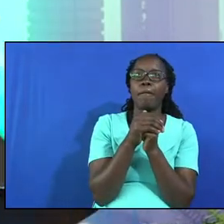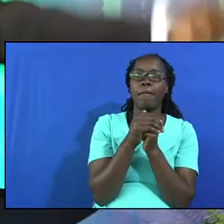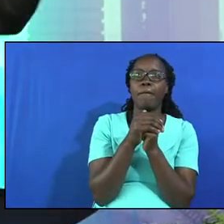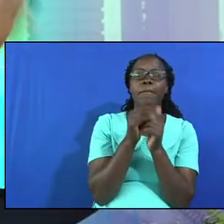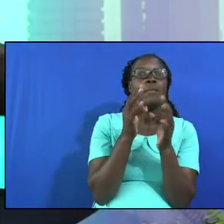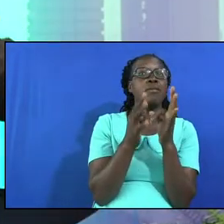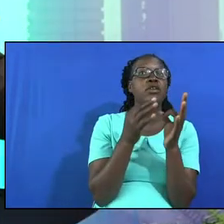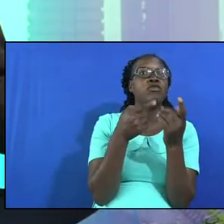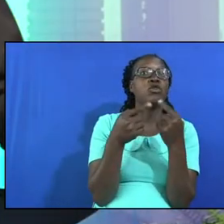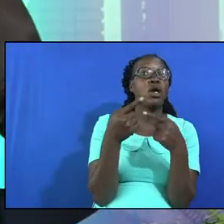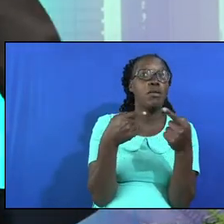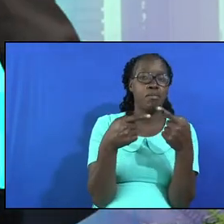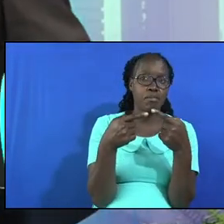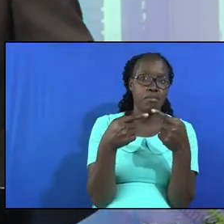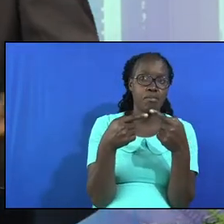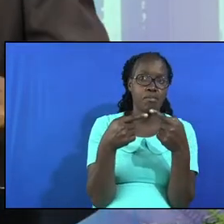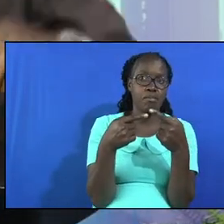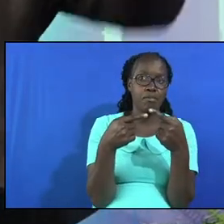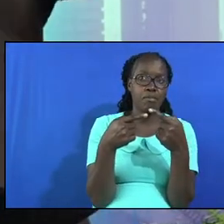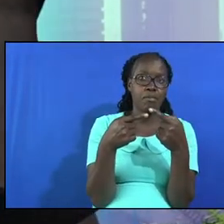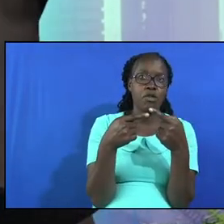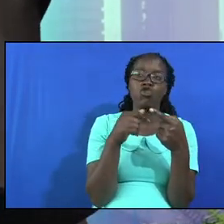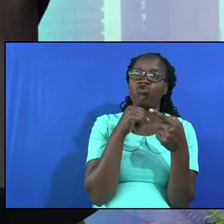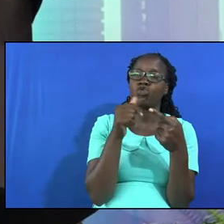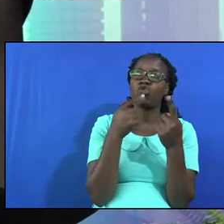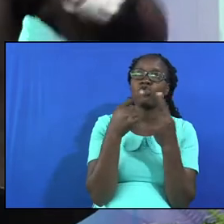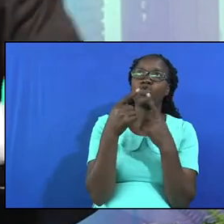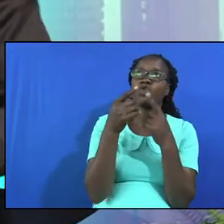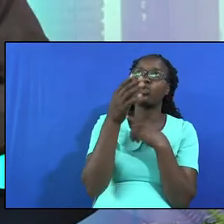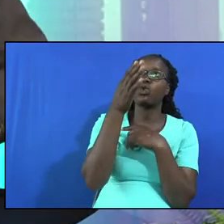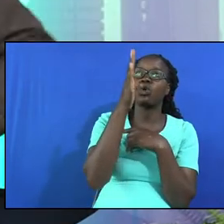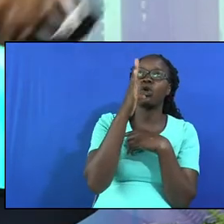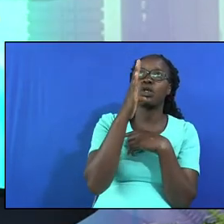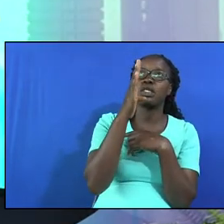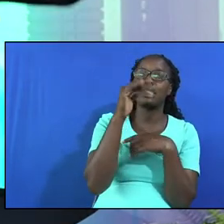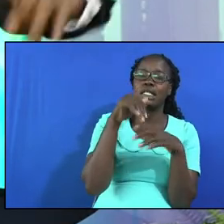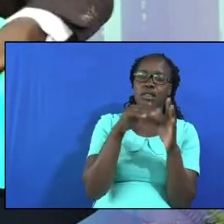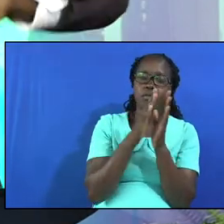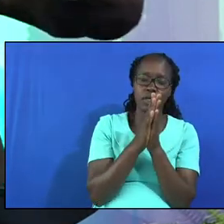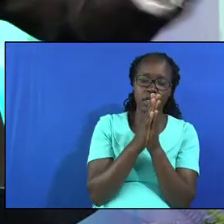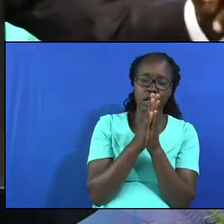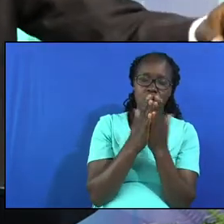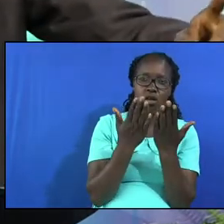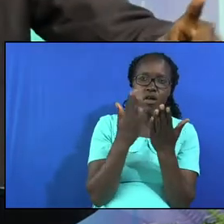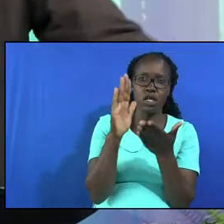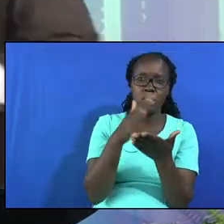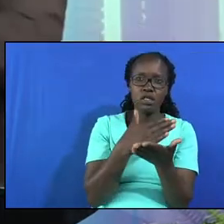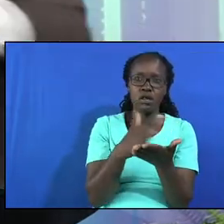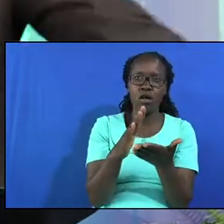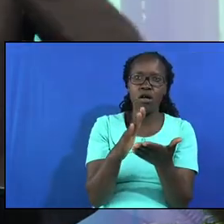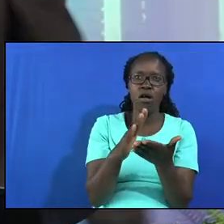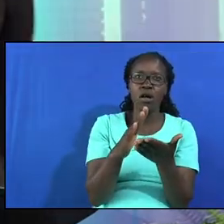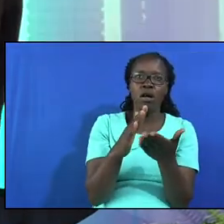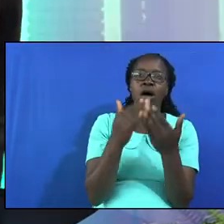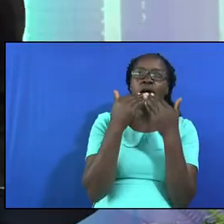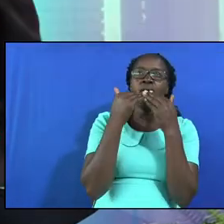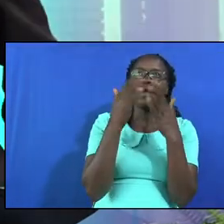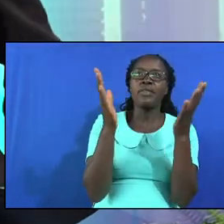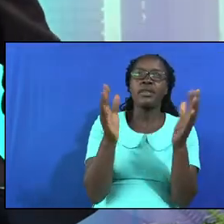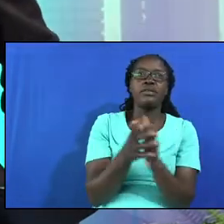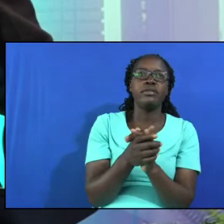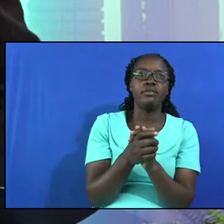So if you come and you don't talk to God in prayer or in song, you have not